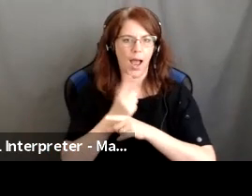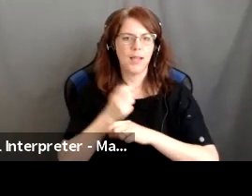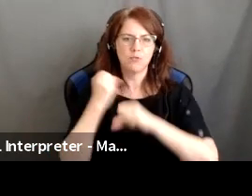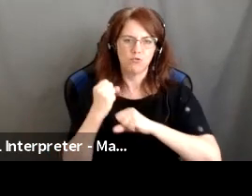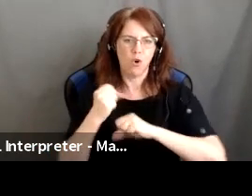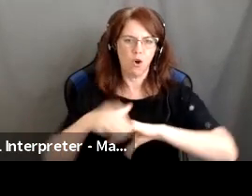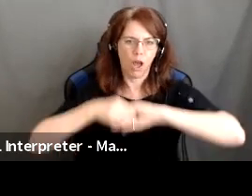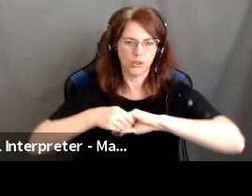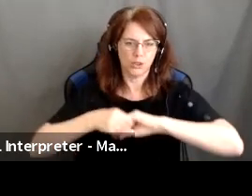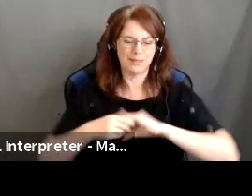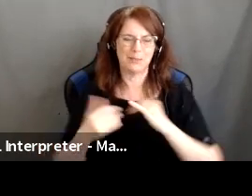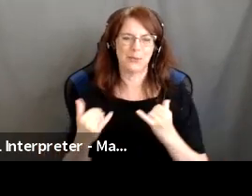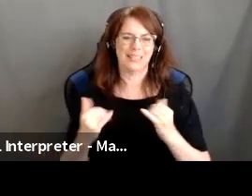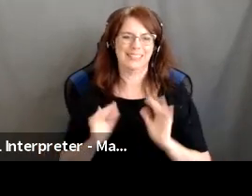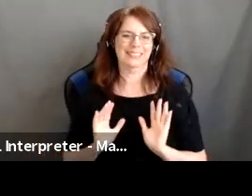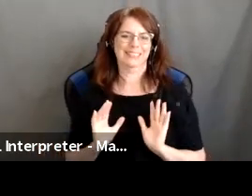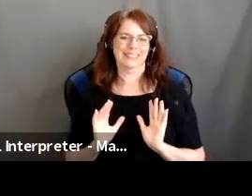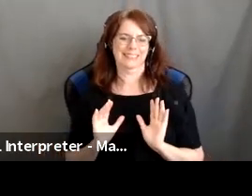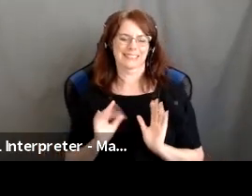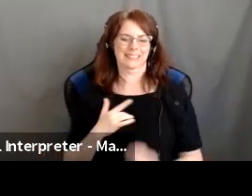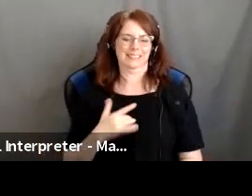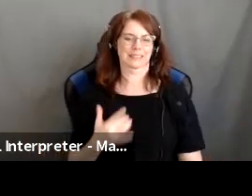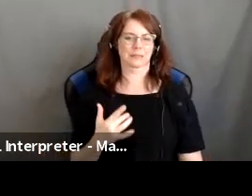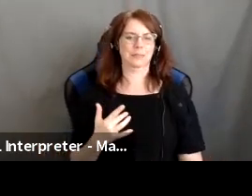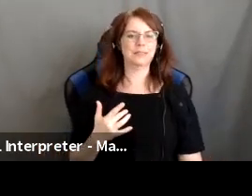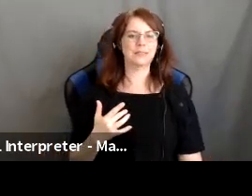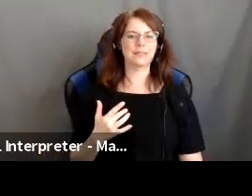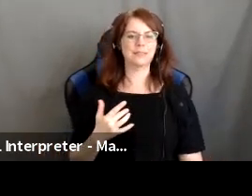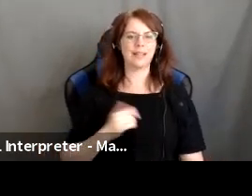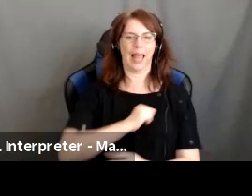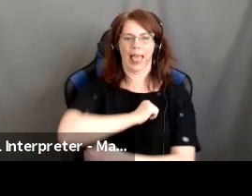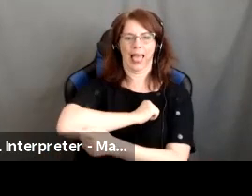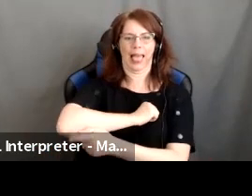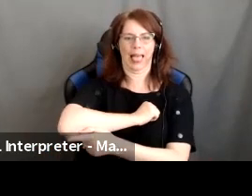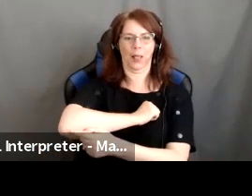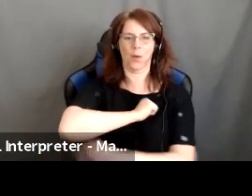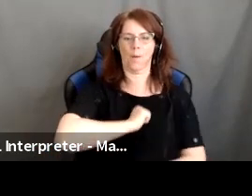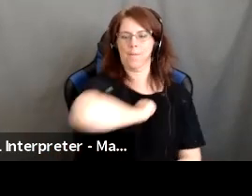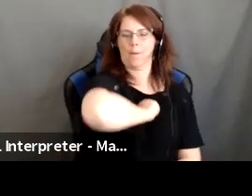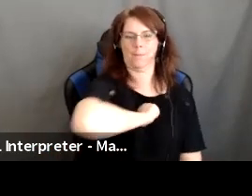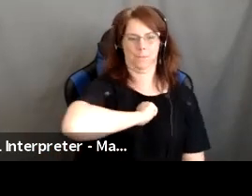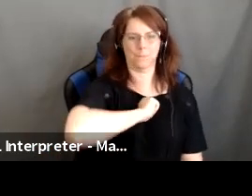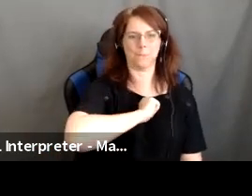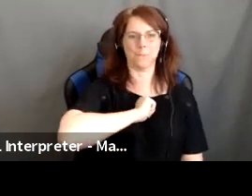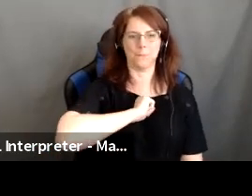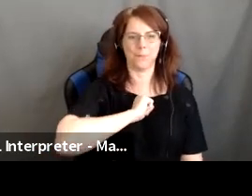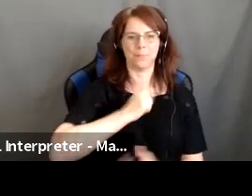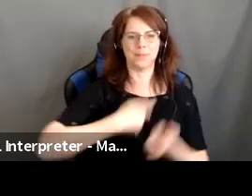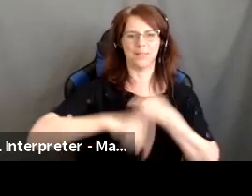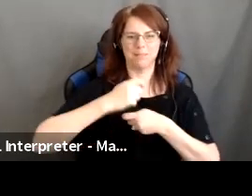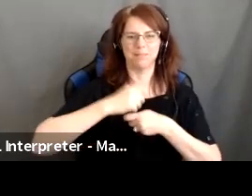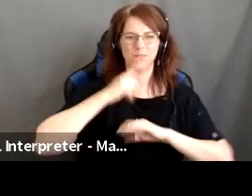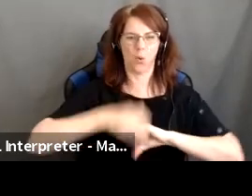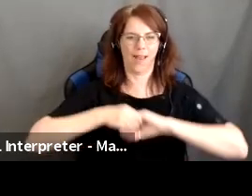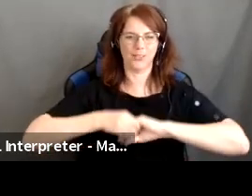But right now, I think it's typically a elbow bump that's taking place of that firm